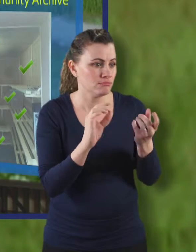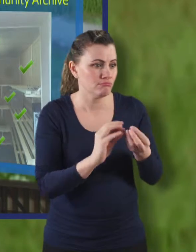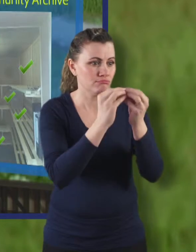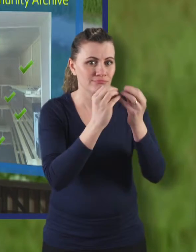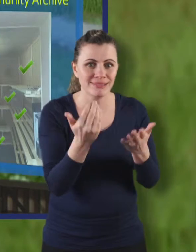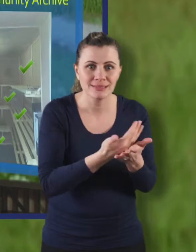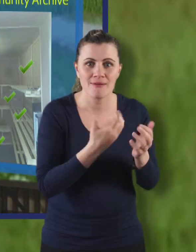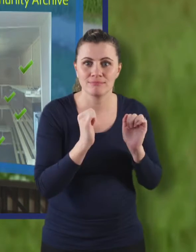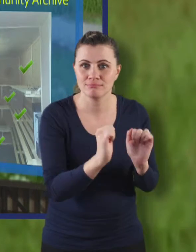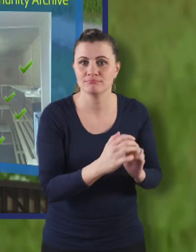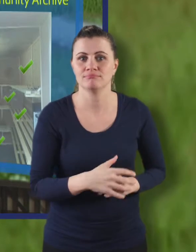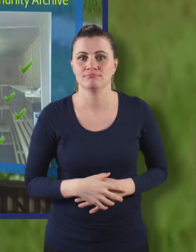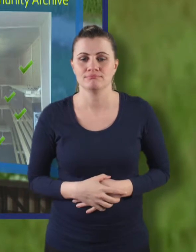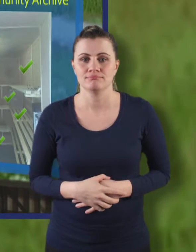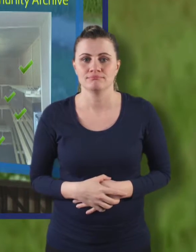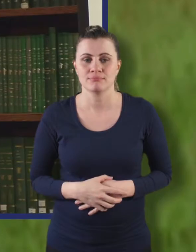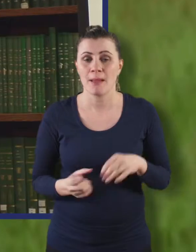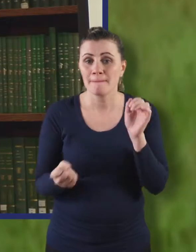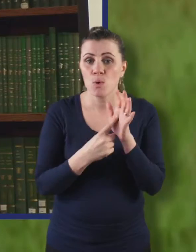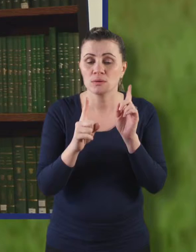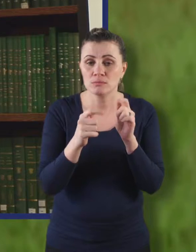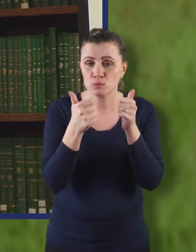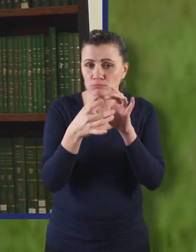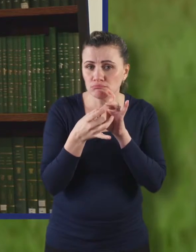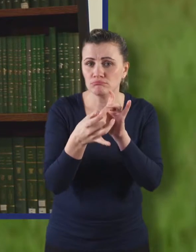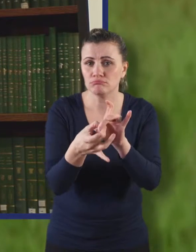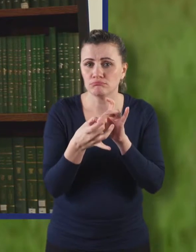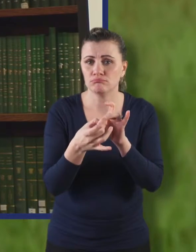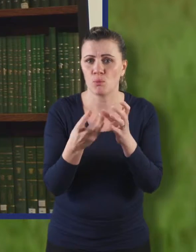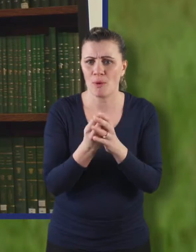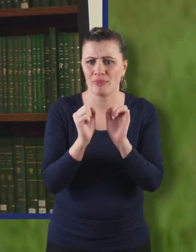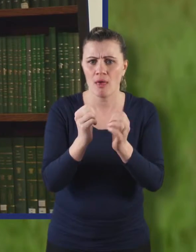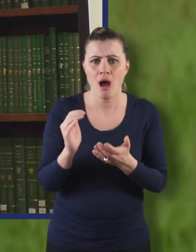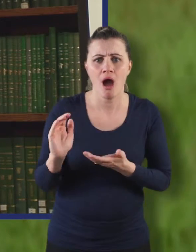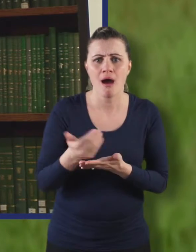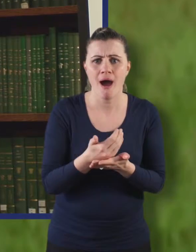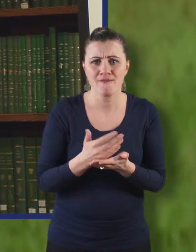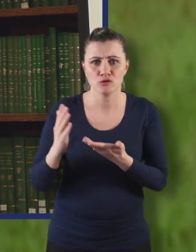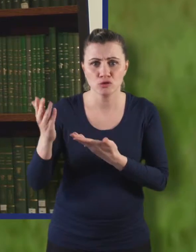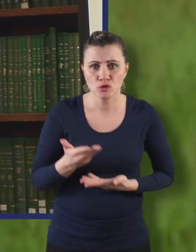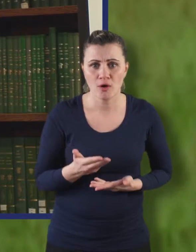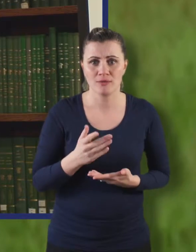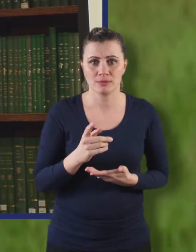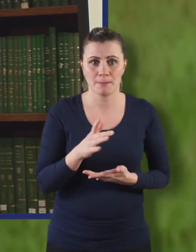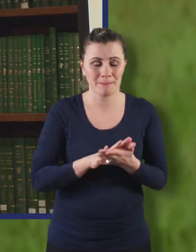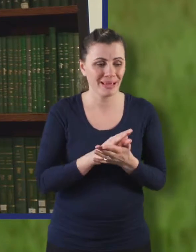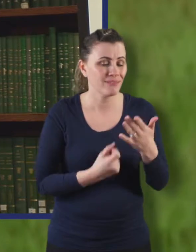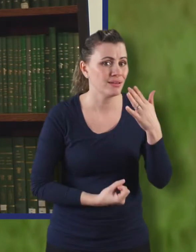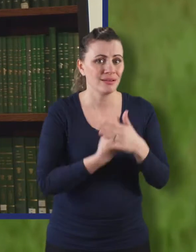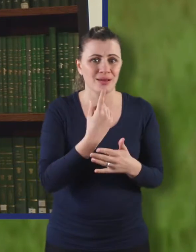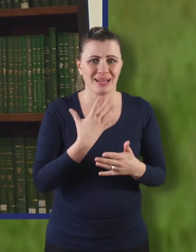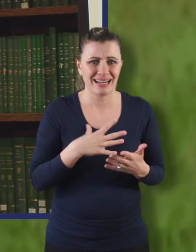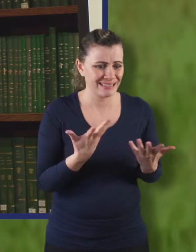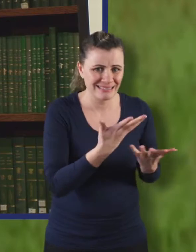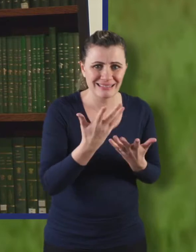can do within your own communities, and creating something that works. And it is also just as important that you maintain a relationship with your local